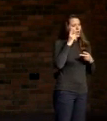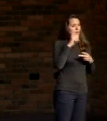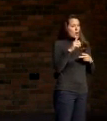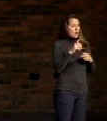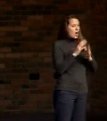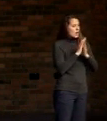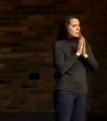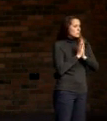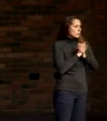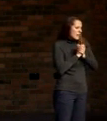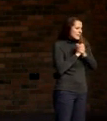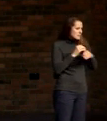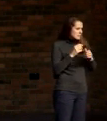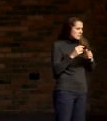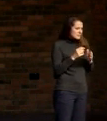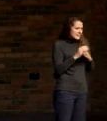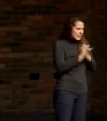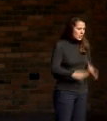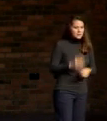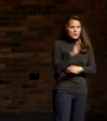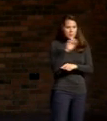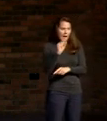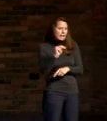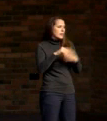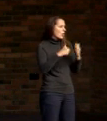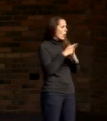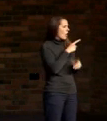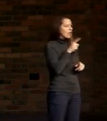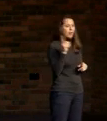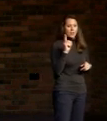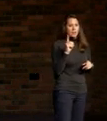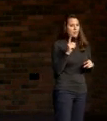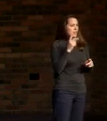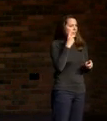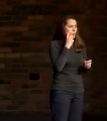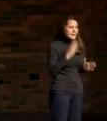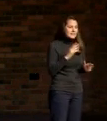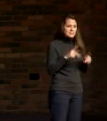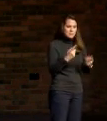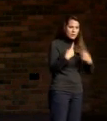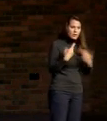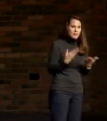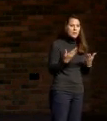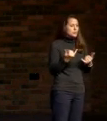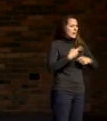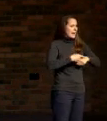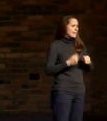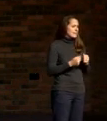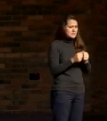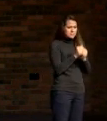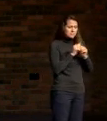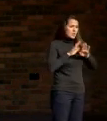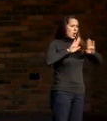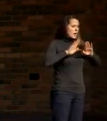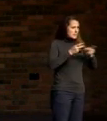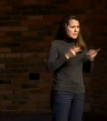leaders, to Brian, and to all of the great host of witnesses that have gathered here in this sacred place for this